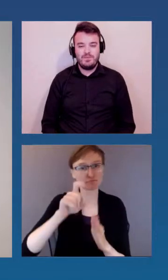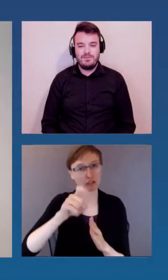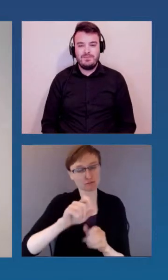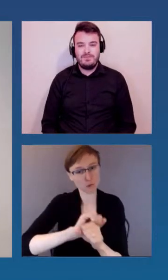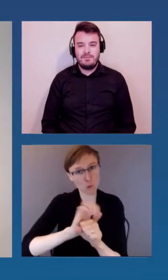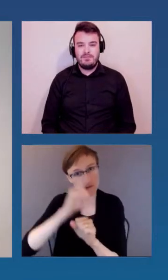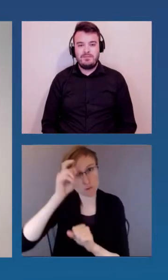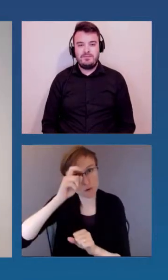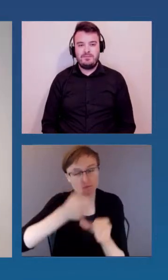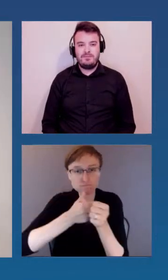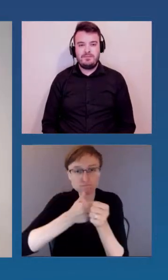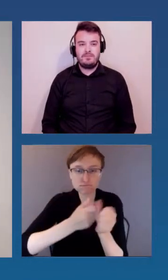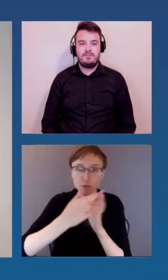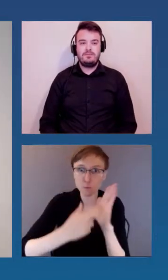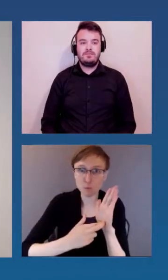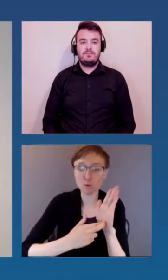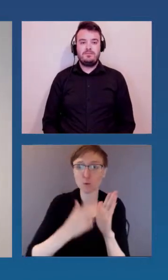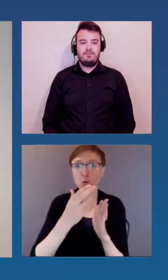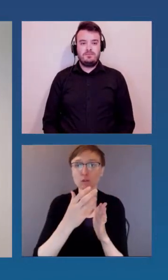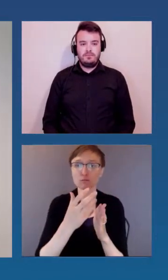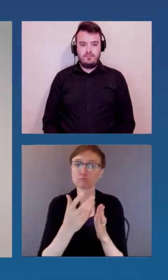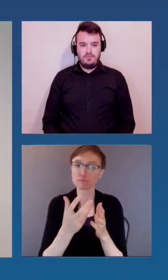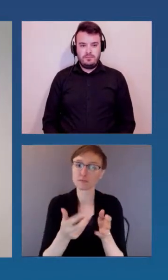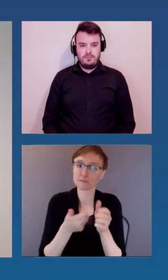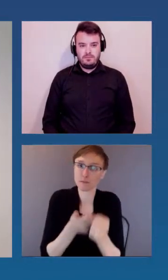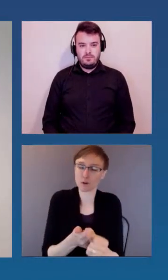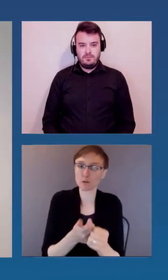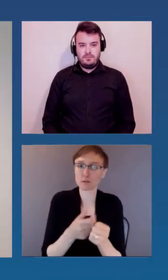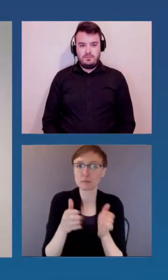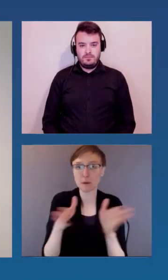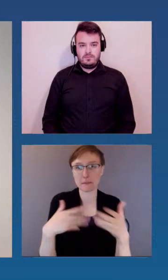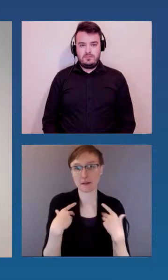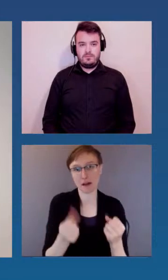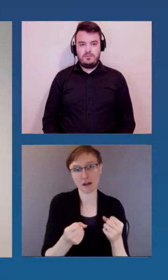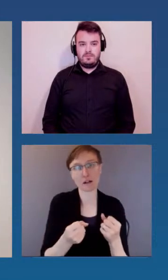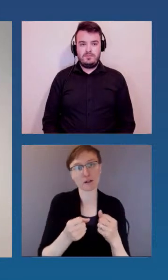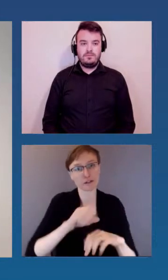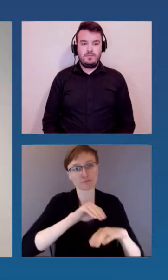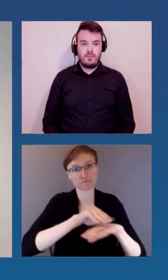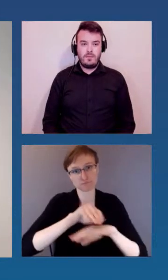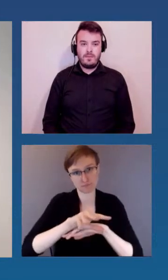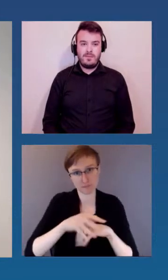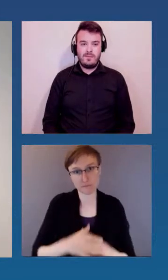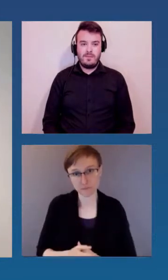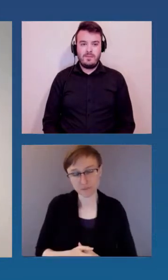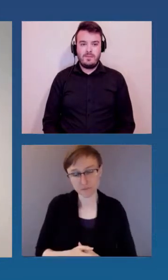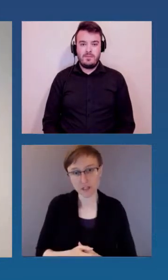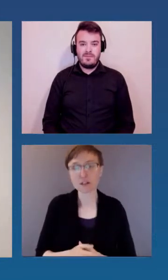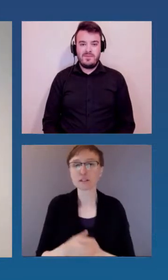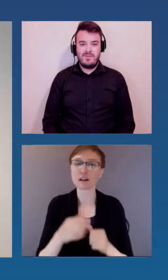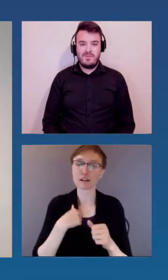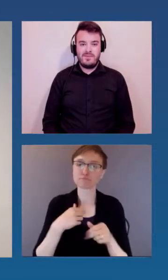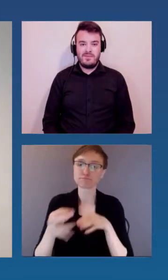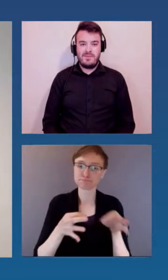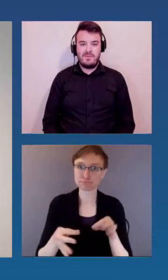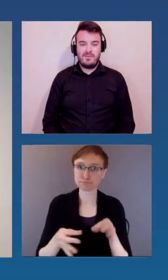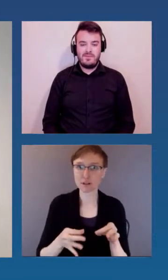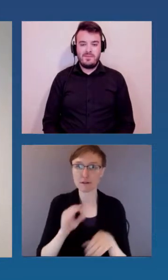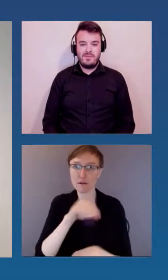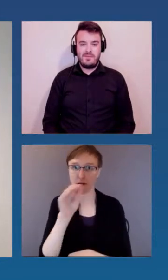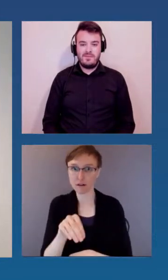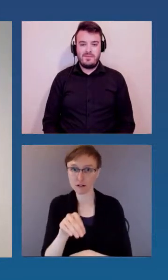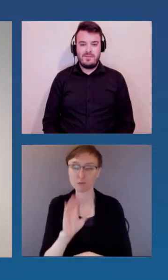Hello, everyone. Bonjour. La COVID-19 nécessite des changements importants dans la façon dont nous vivons nos vies